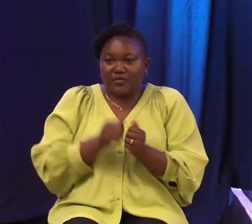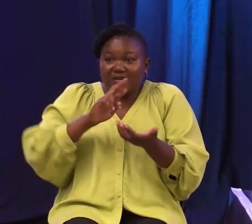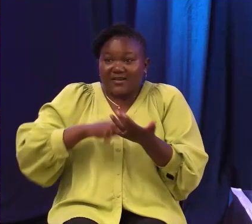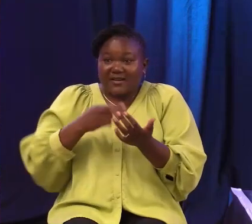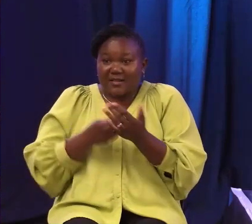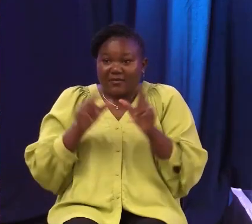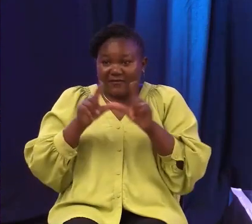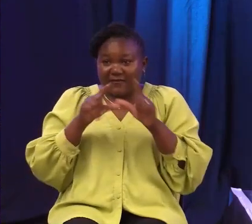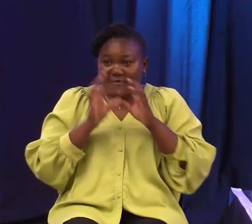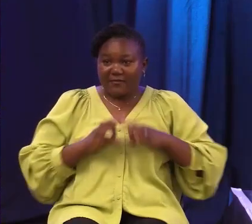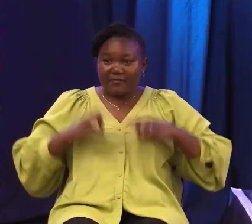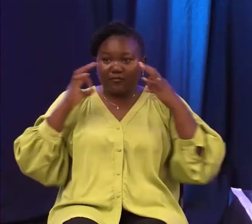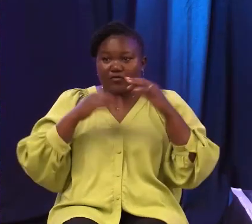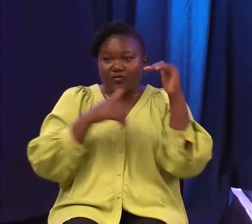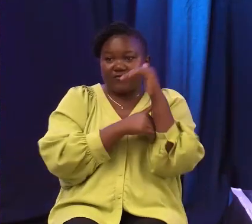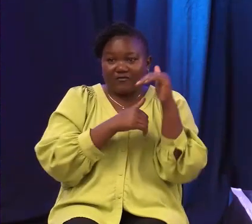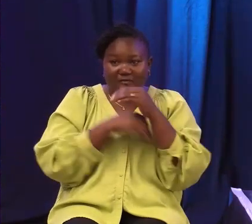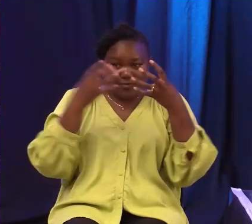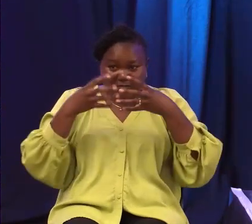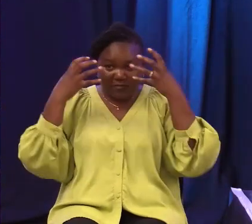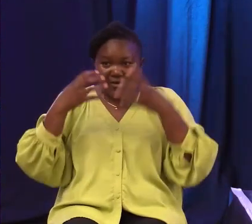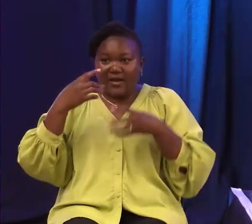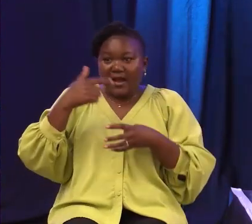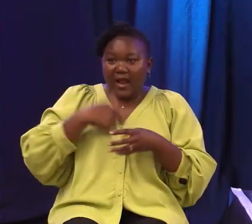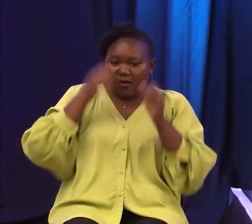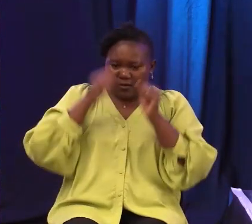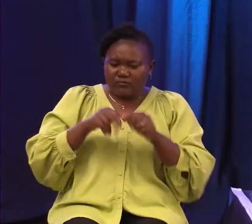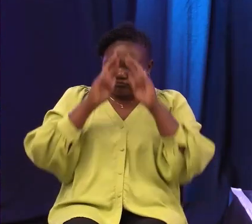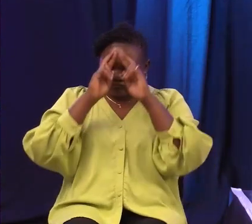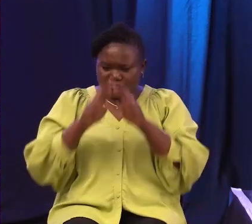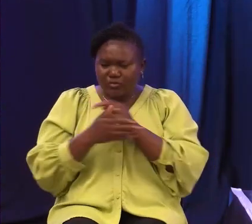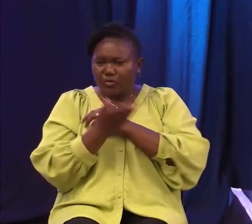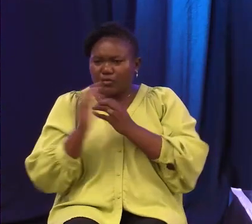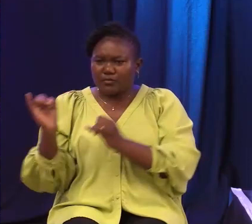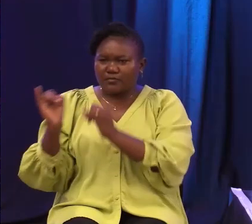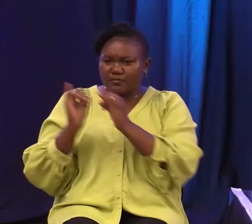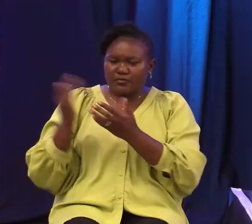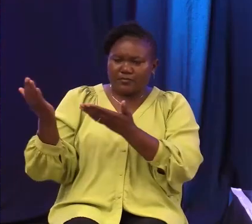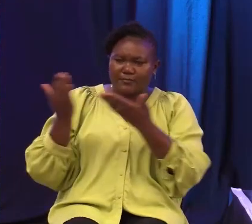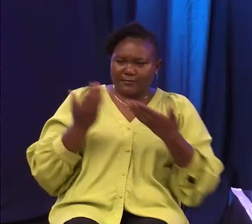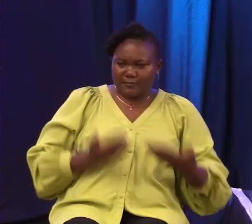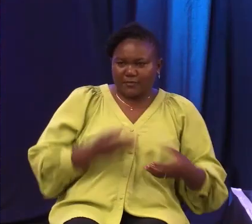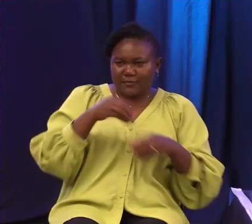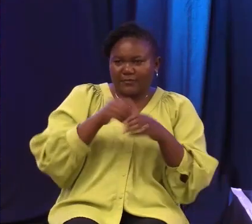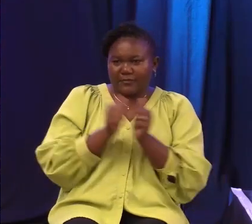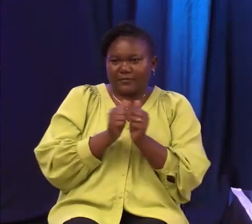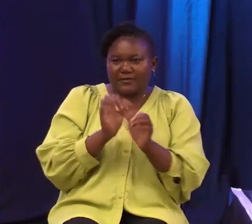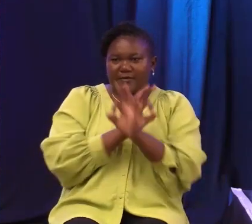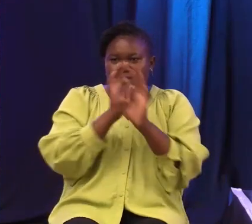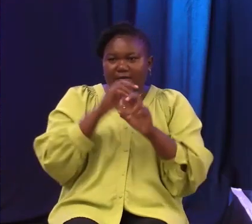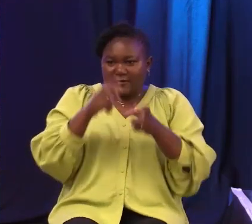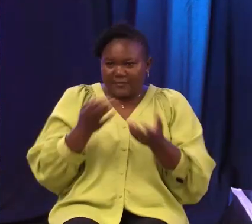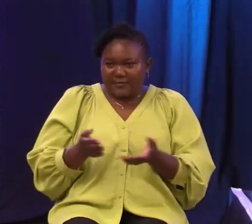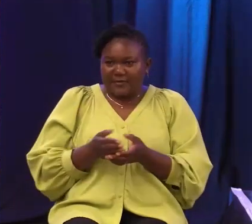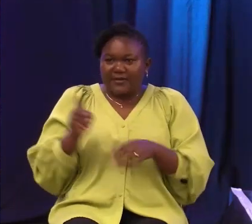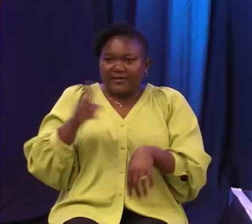City of Windhoek and the Office of the Ombudsman, I am honored to welcome you all to this auspicious occasion. Let's take